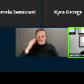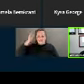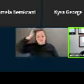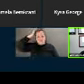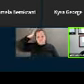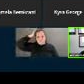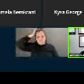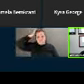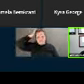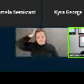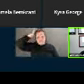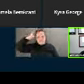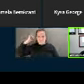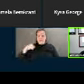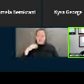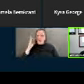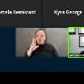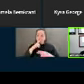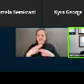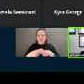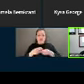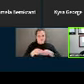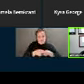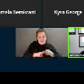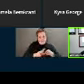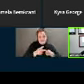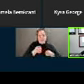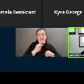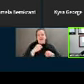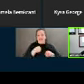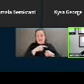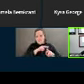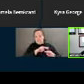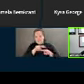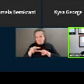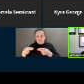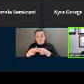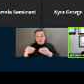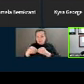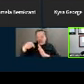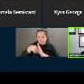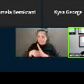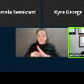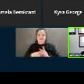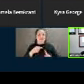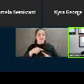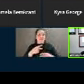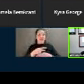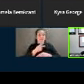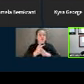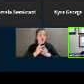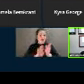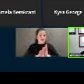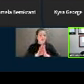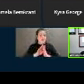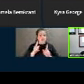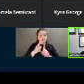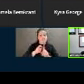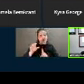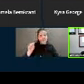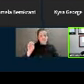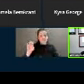very briefly, and then I'll pivot to the slides a little bit more specifically. But we developed this product at the request of Secretary